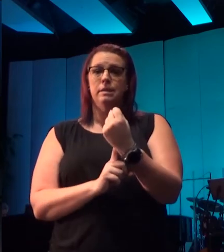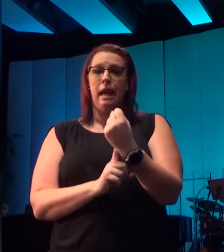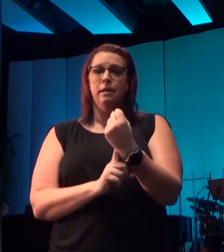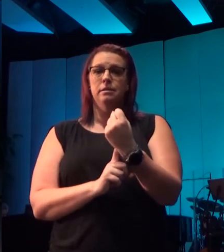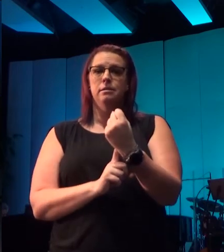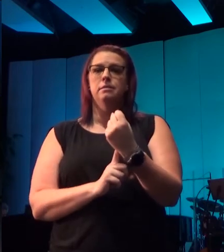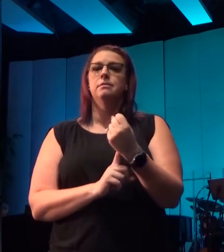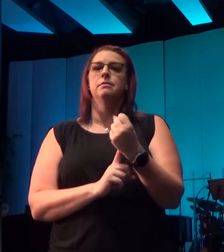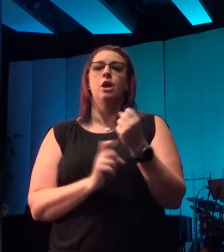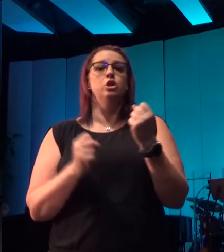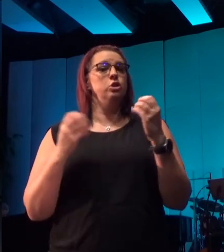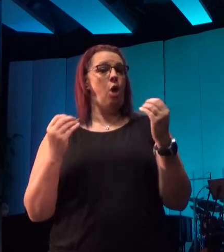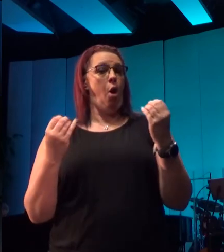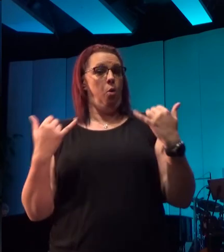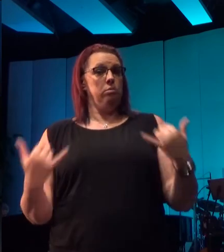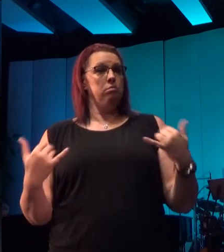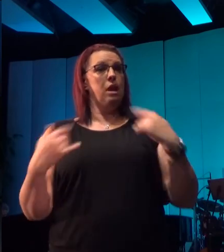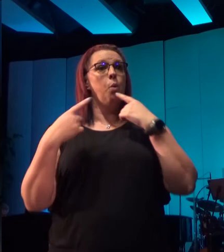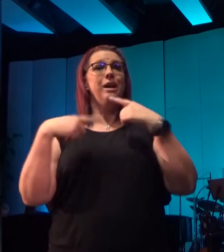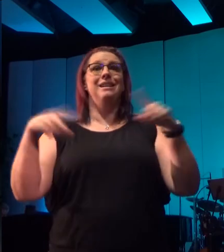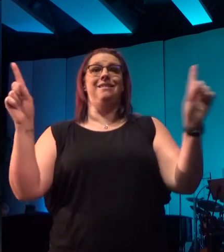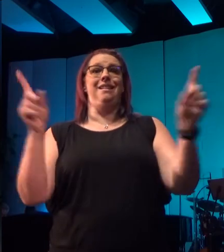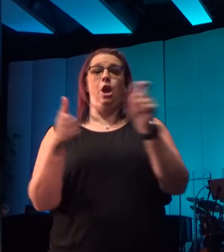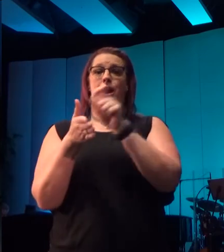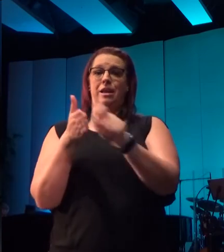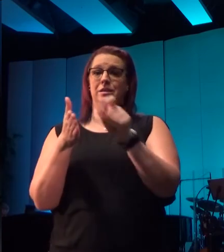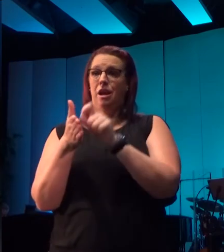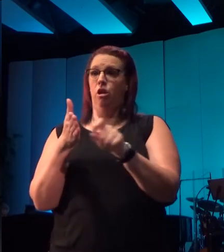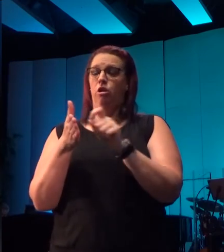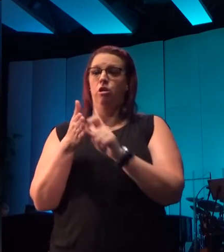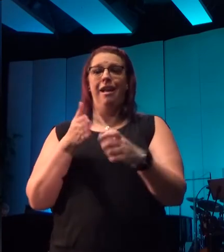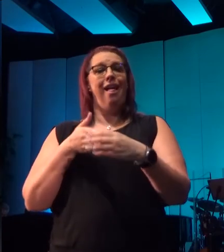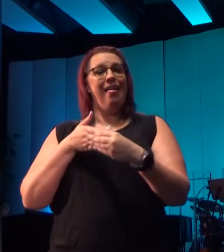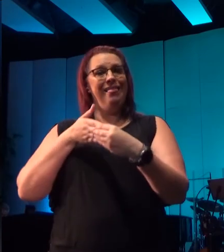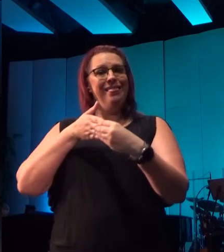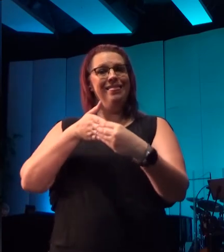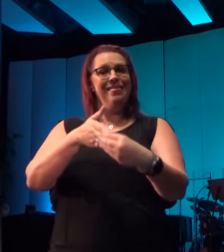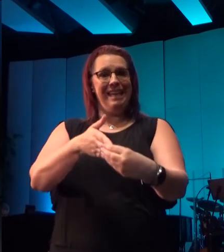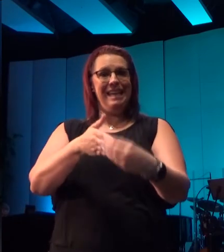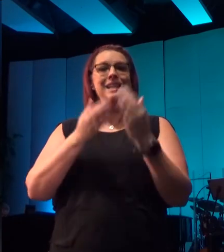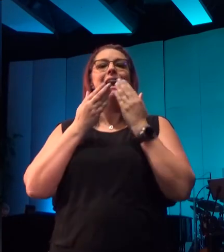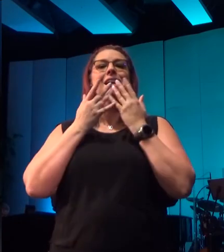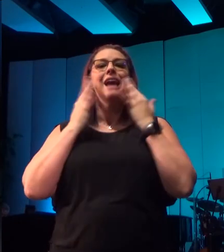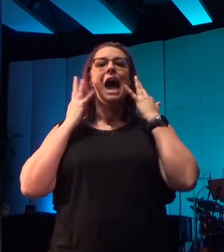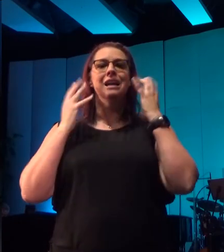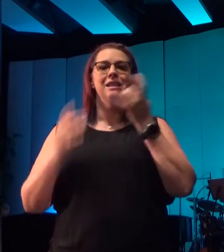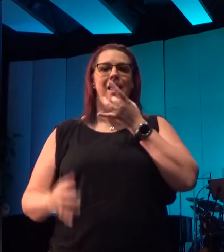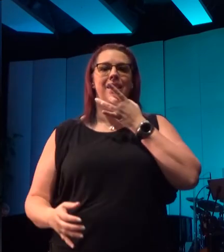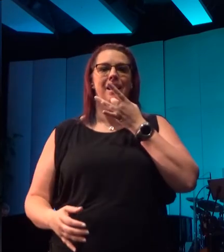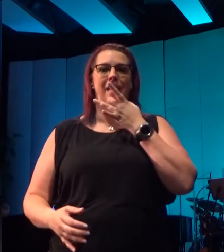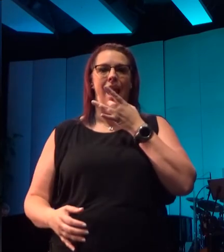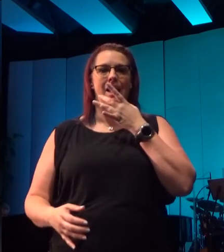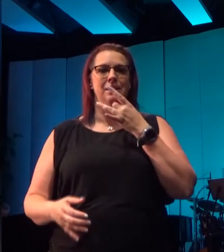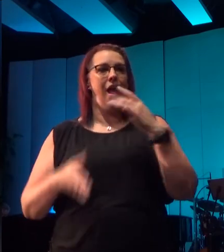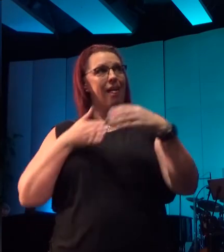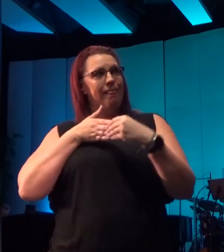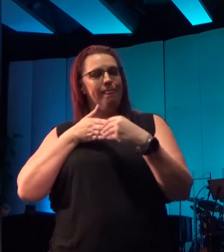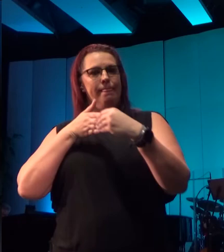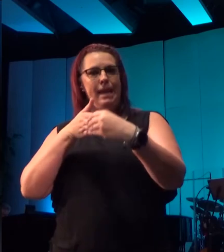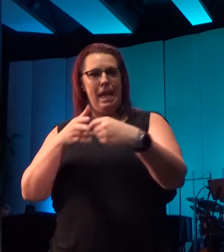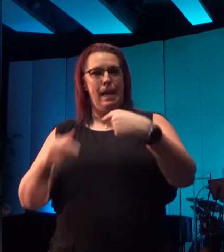And so we do declare, as it is written, lead, kindly light, lead thou me on.